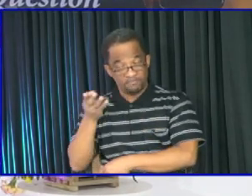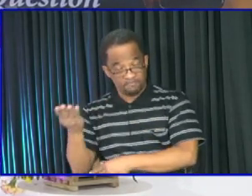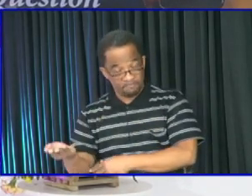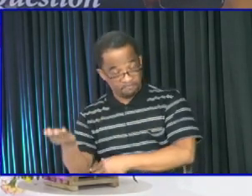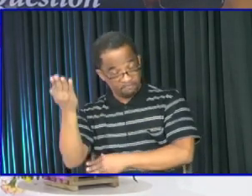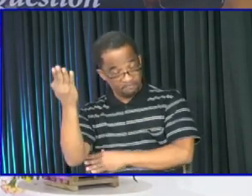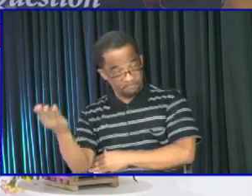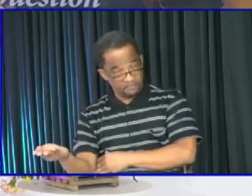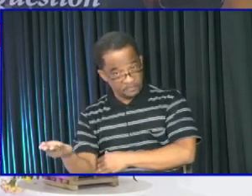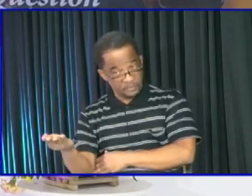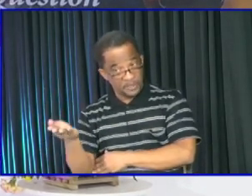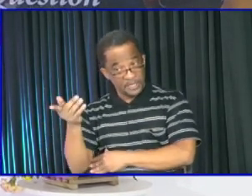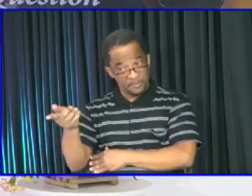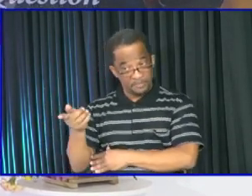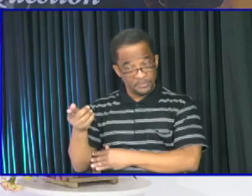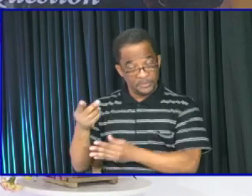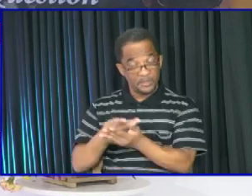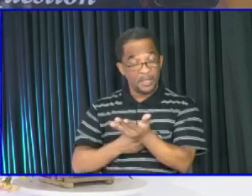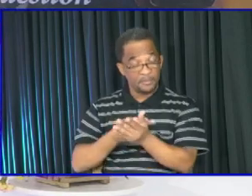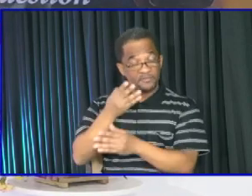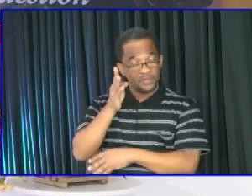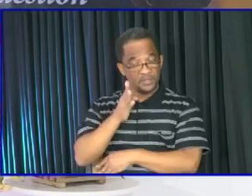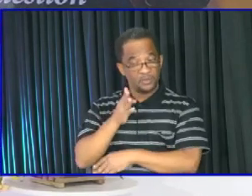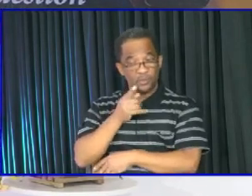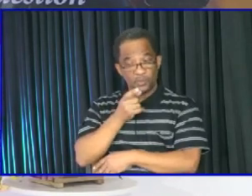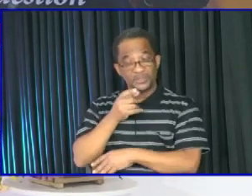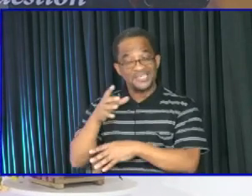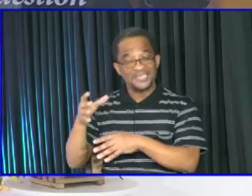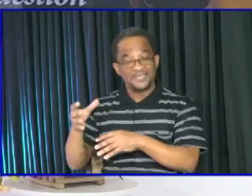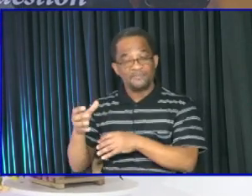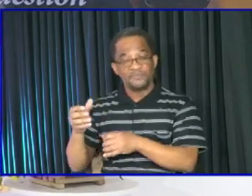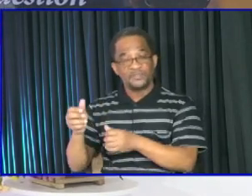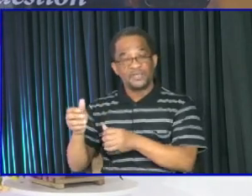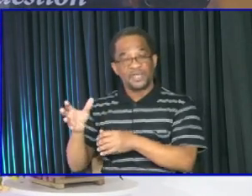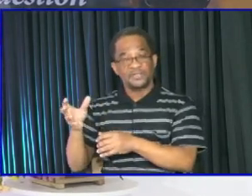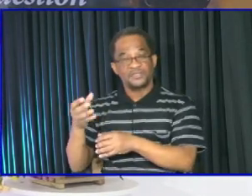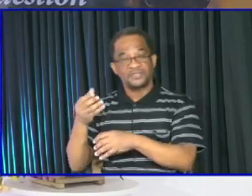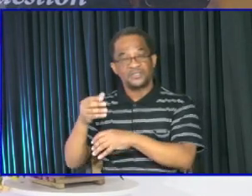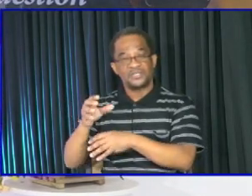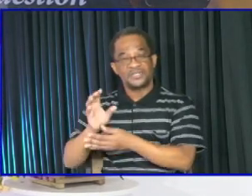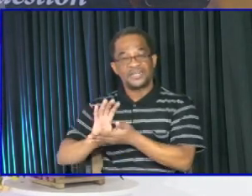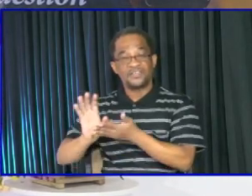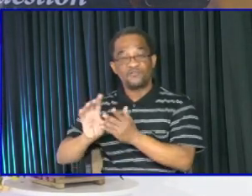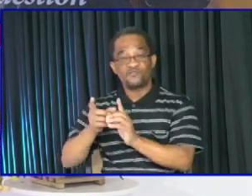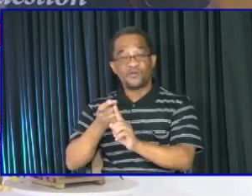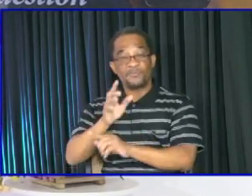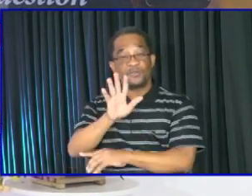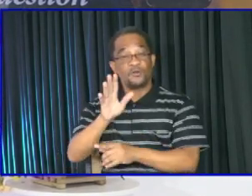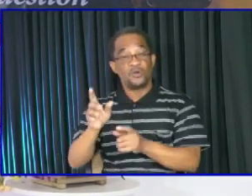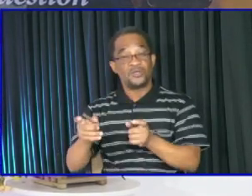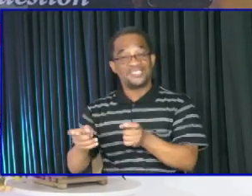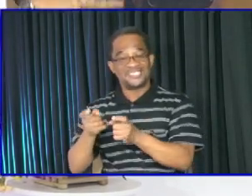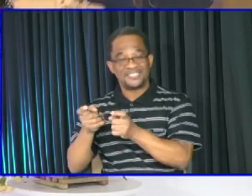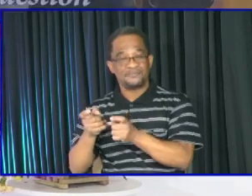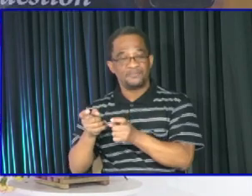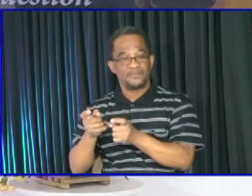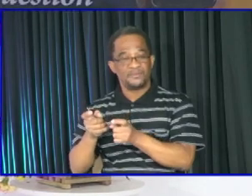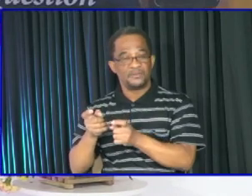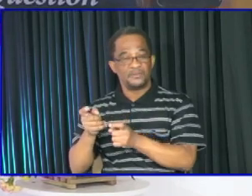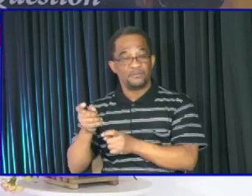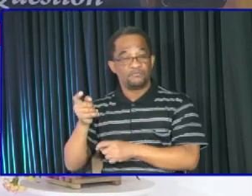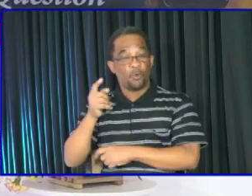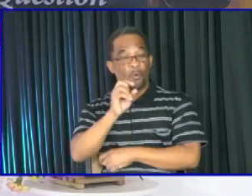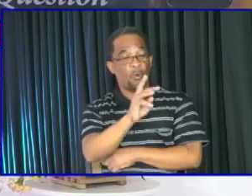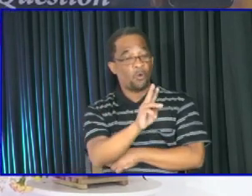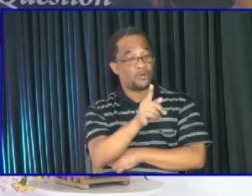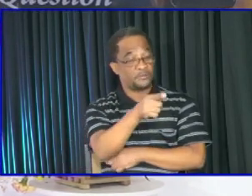who is the Lamb of God, who takes away the sin of the world. Jesus or Barabbas. And yet, the